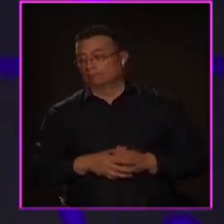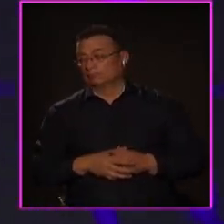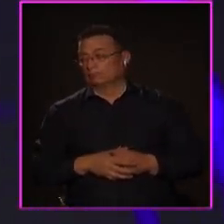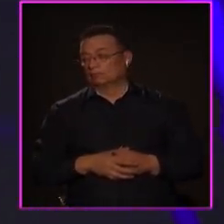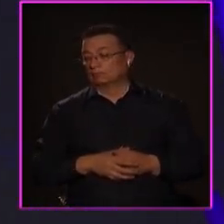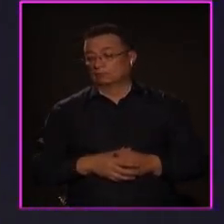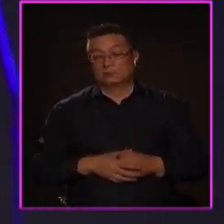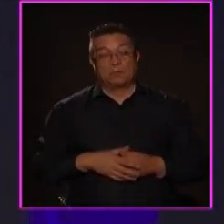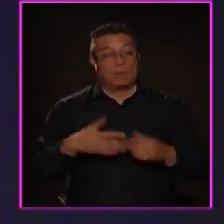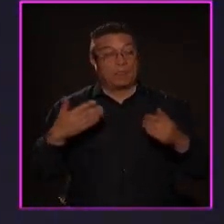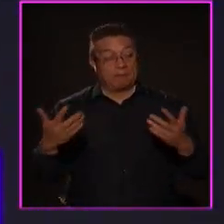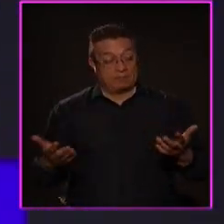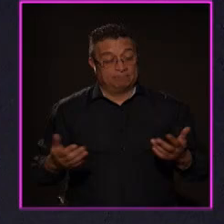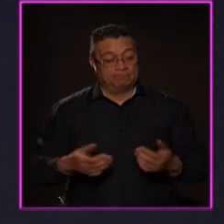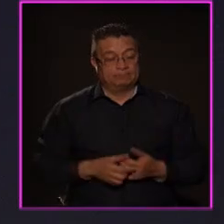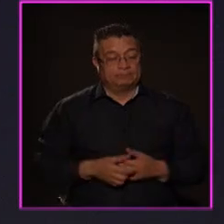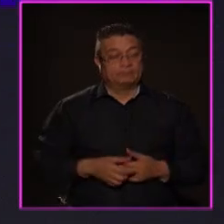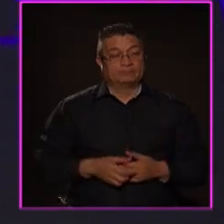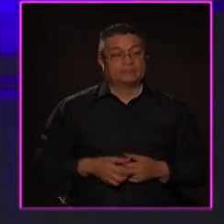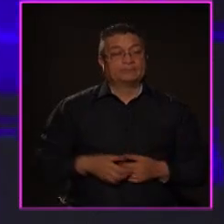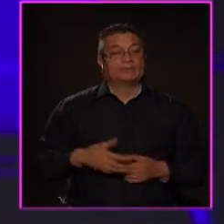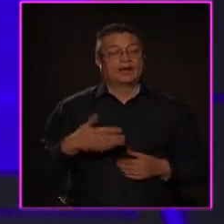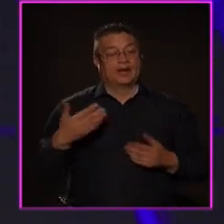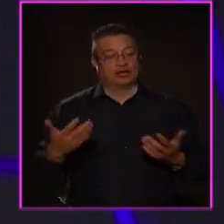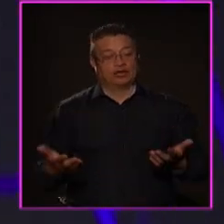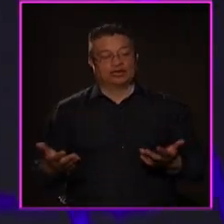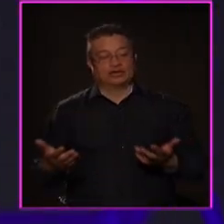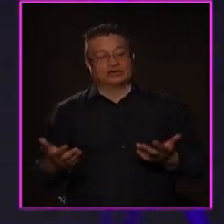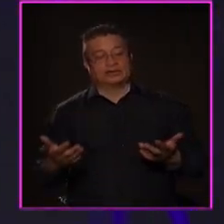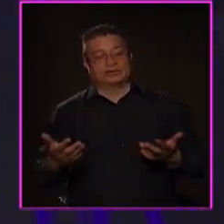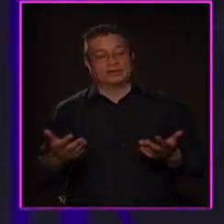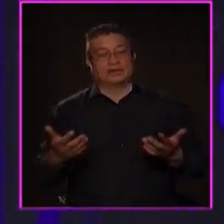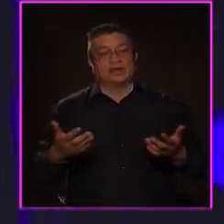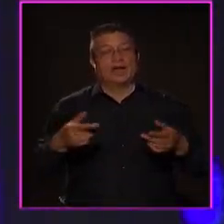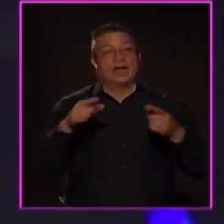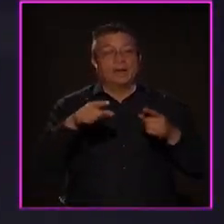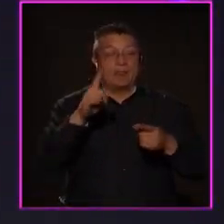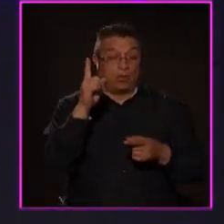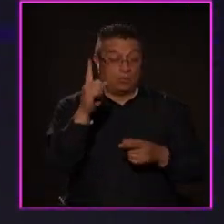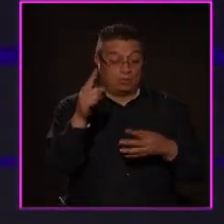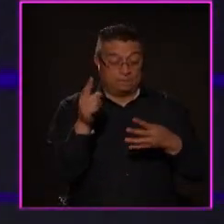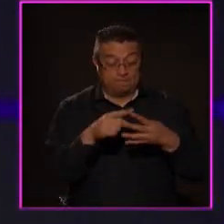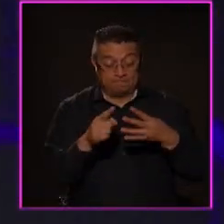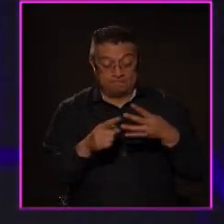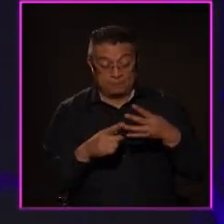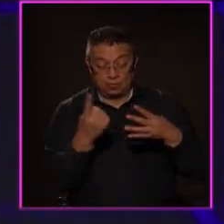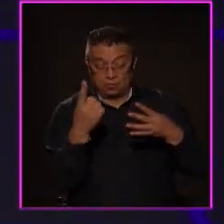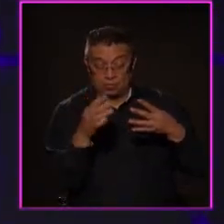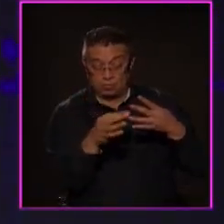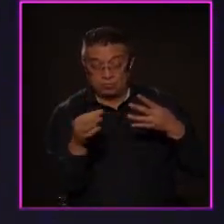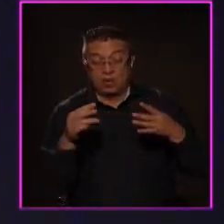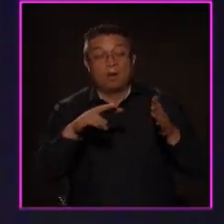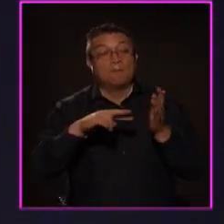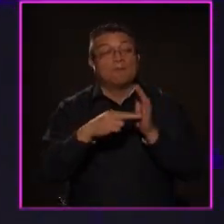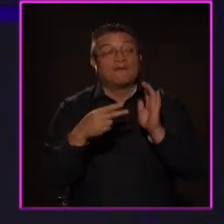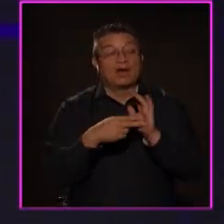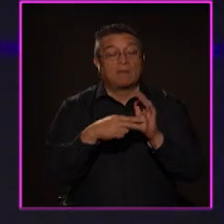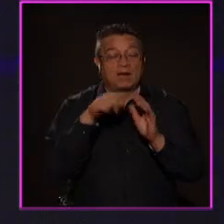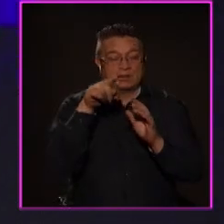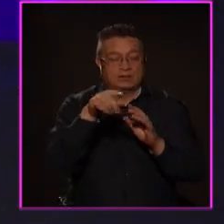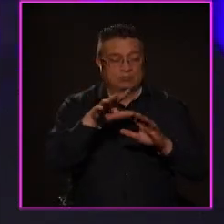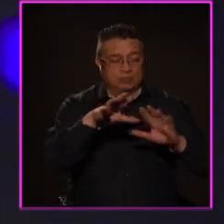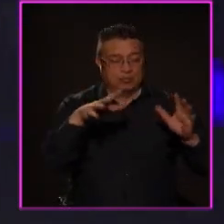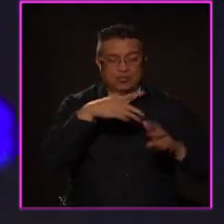Okay, so one of the problems with these systems, because they are very impressive, right? Very often they